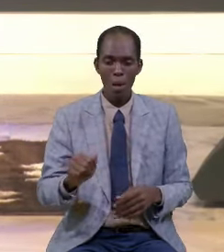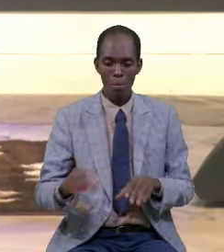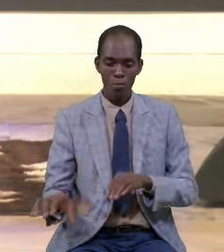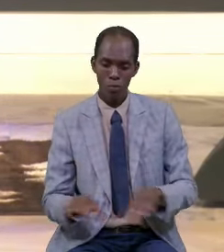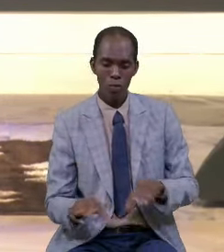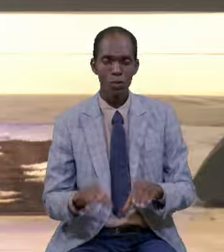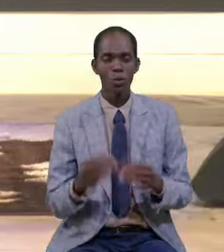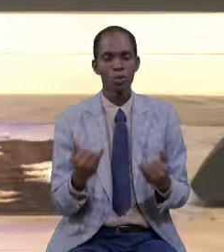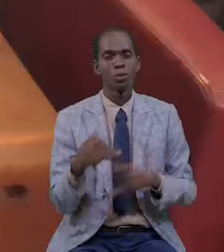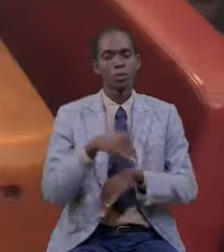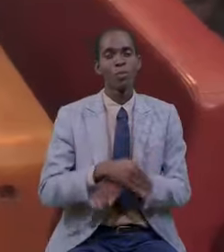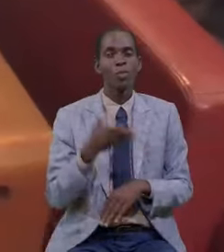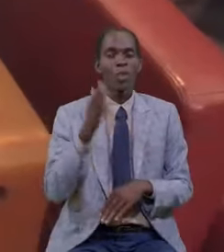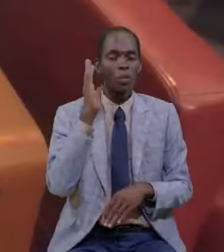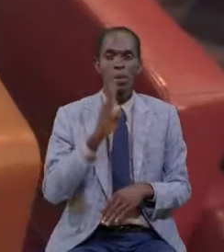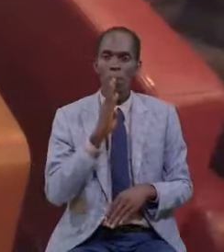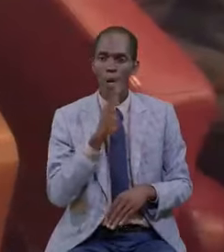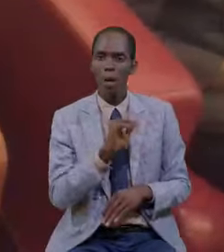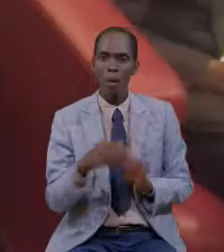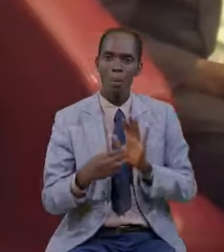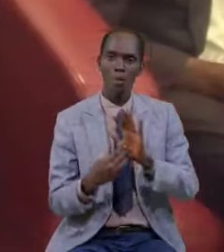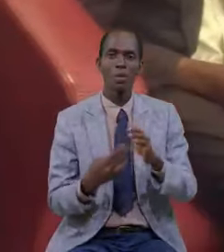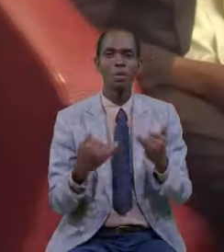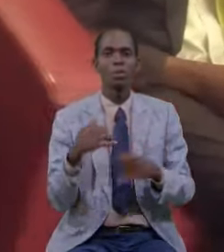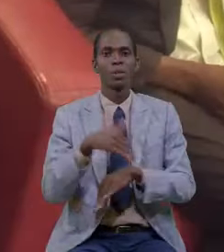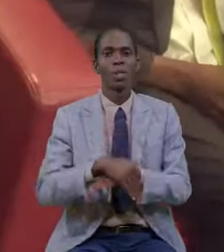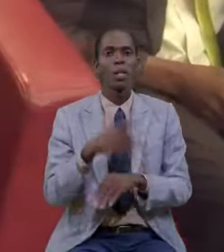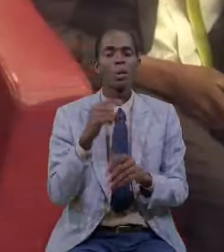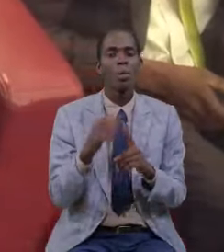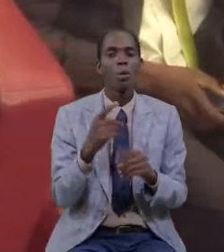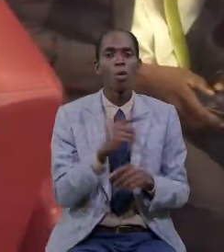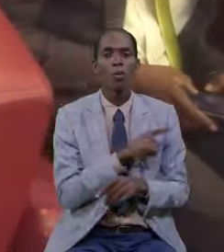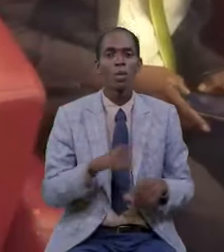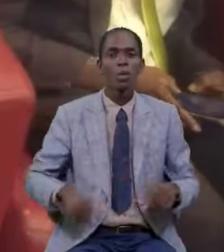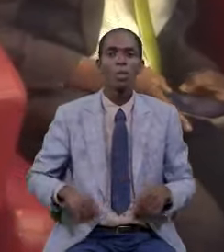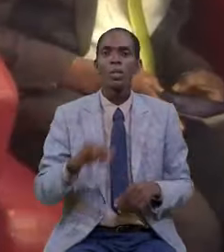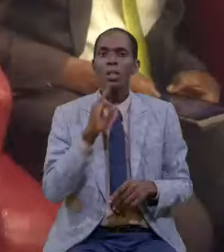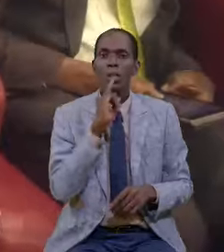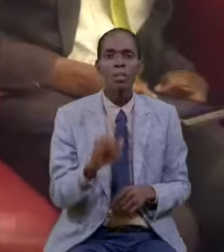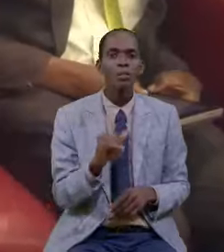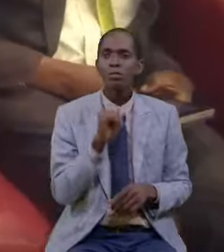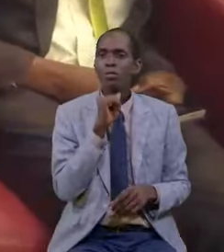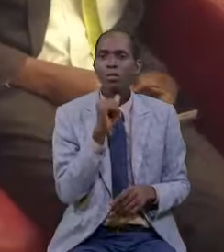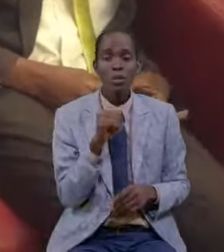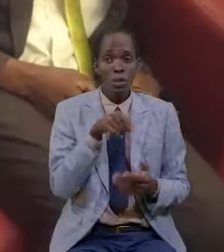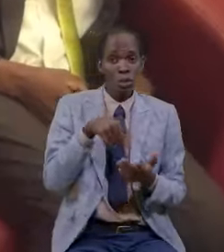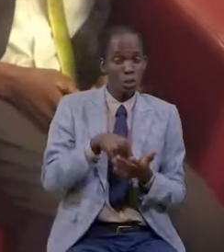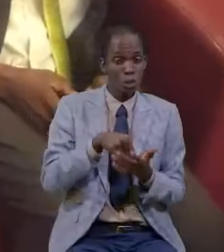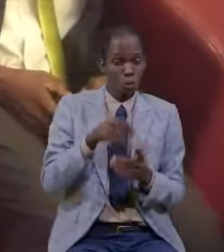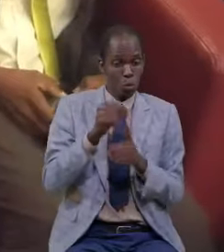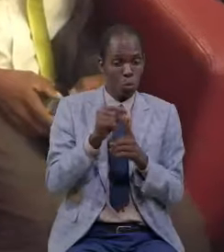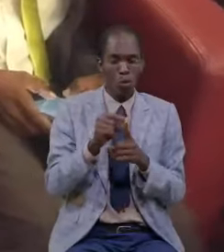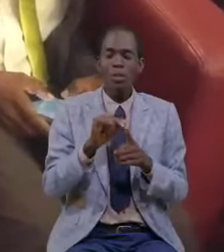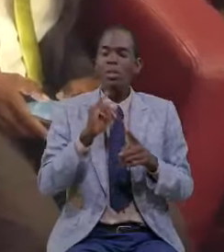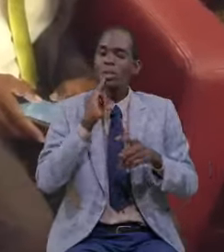There's going to be a performance tonight. It says the word of the Lord is not, this one supersedes every other word you